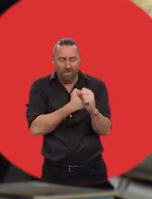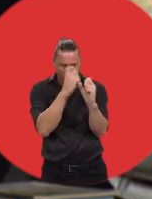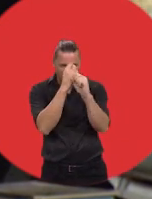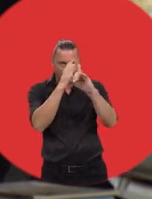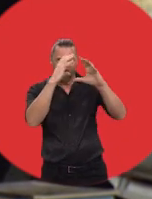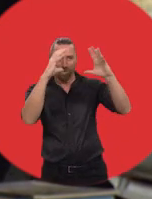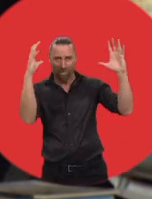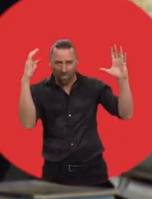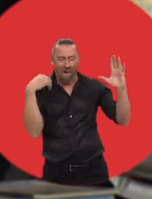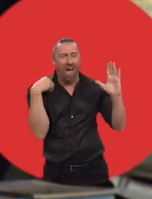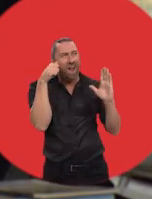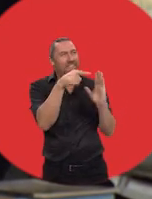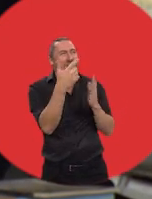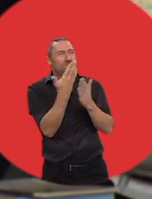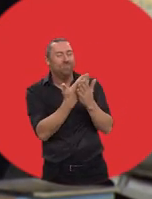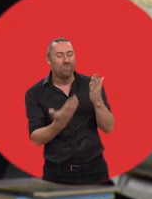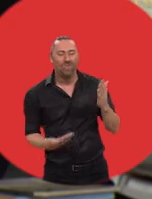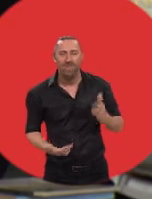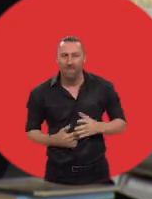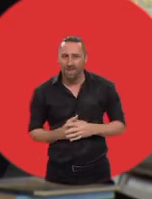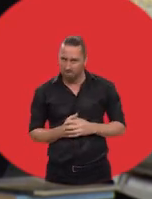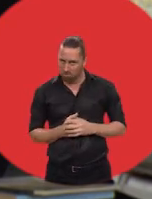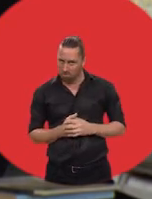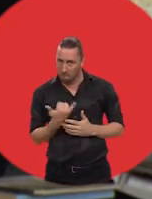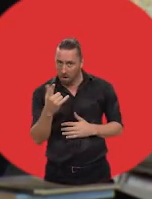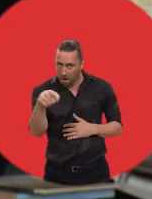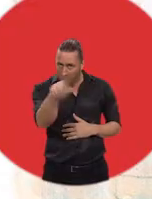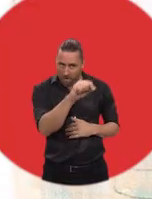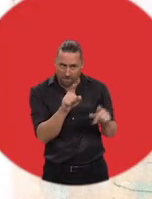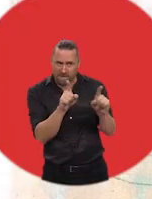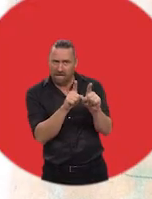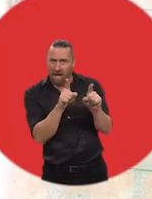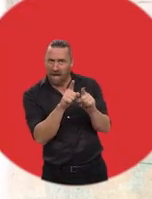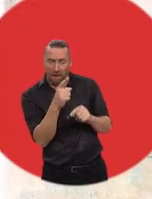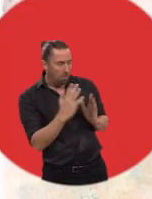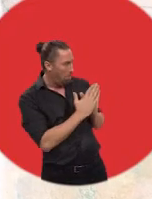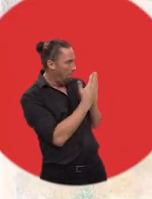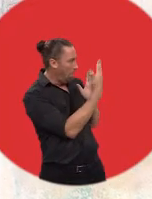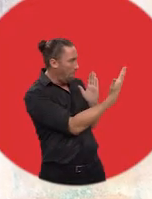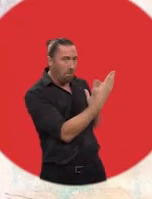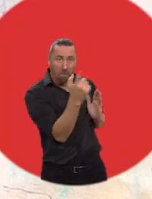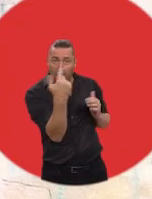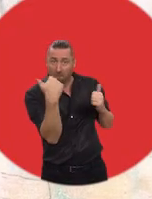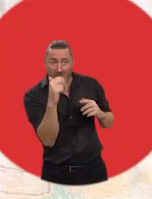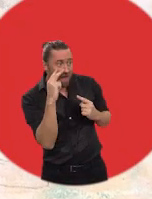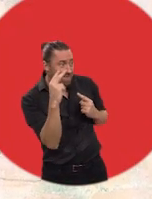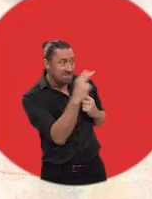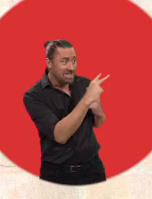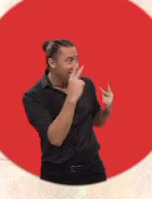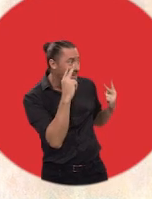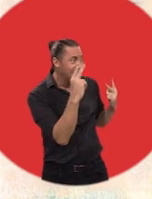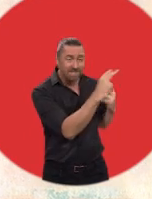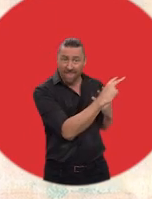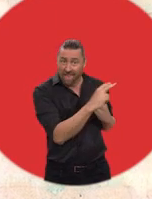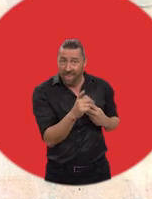better understand what you're reading. I wonder if you can make connections to some of the places that